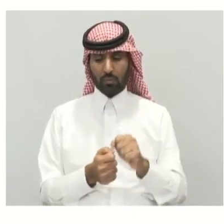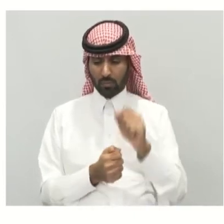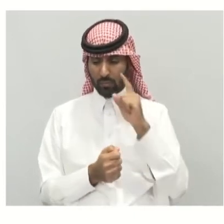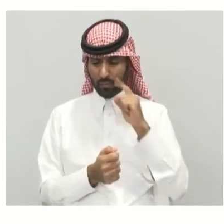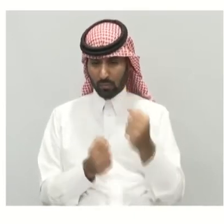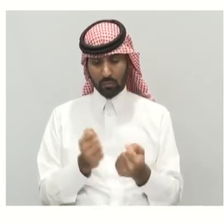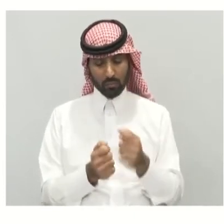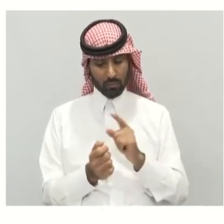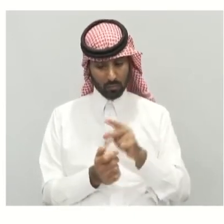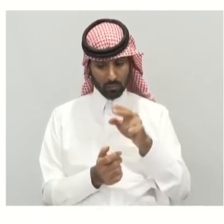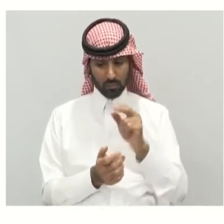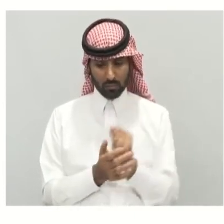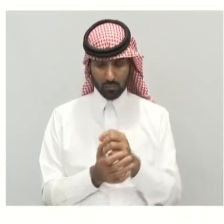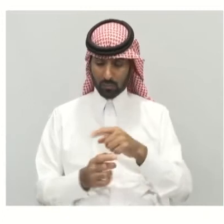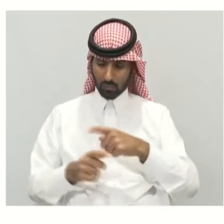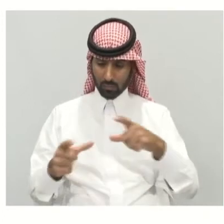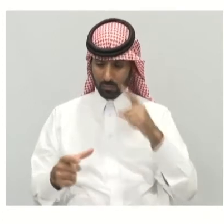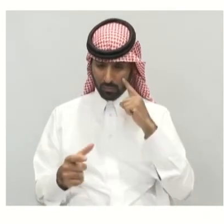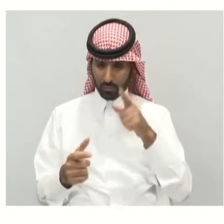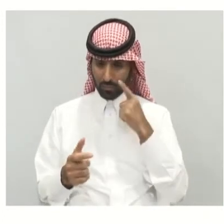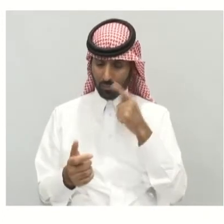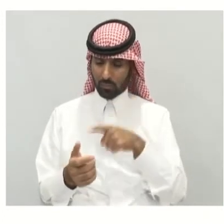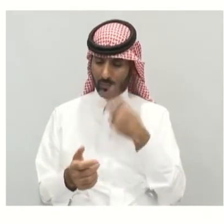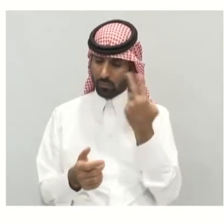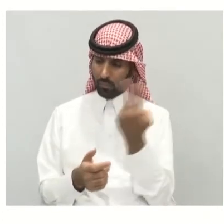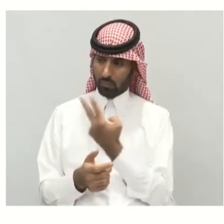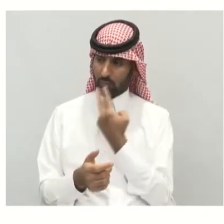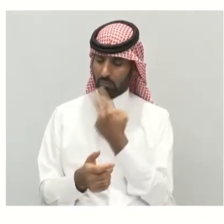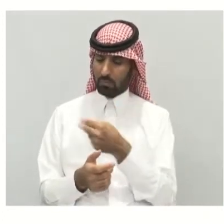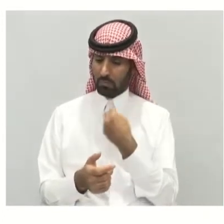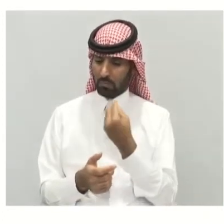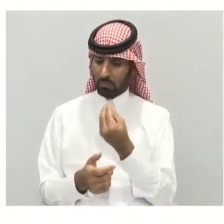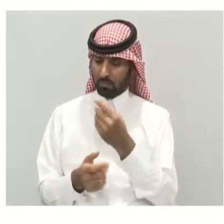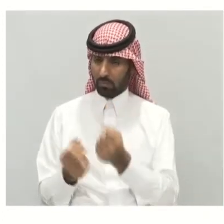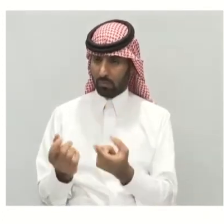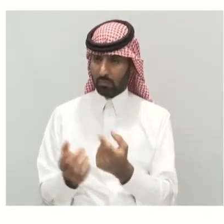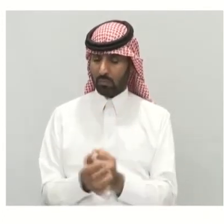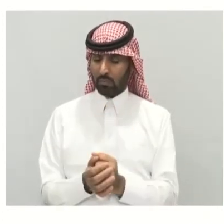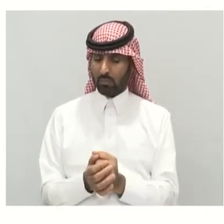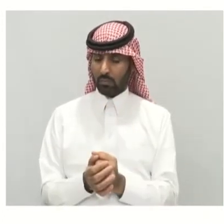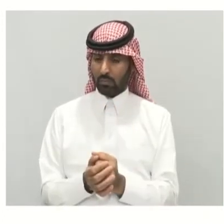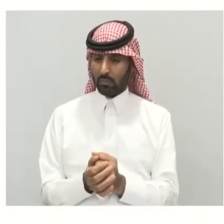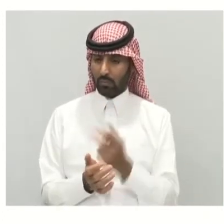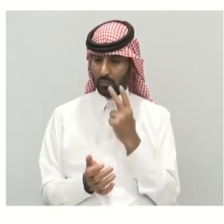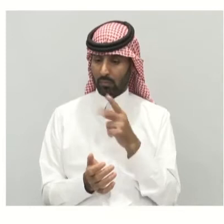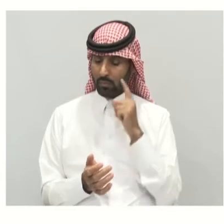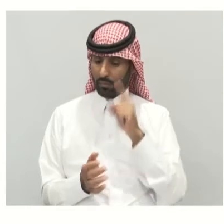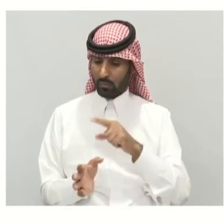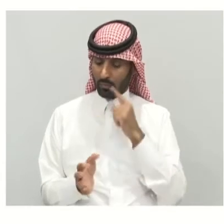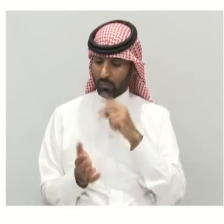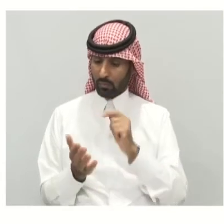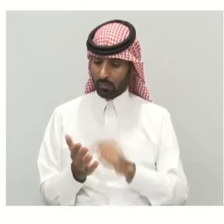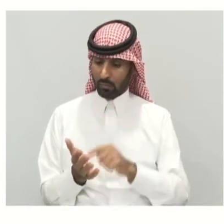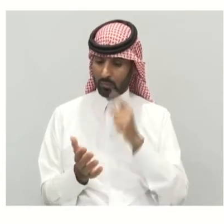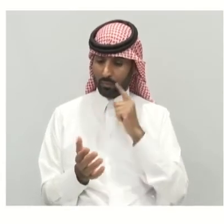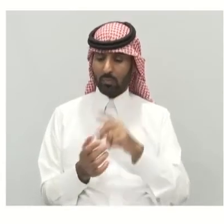you to the peak. The trip along this scenic road is a real treat. Click here for details,